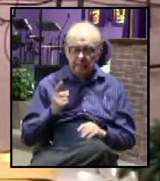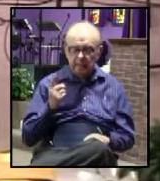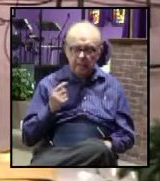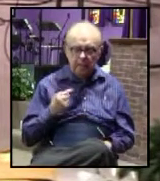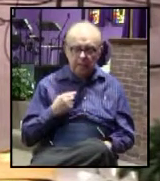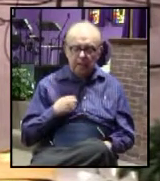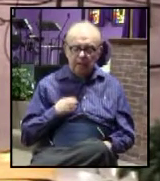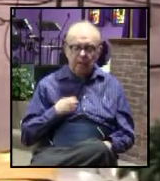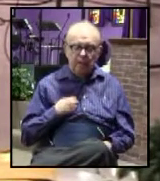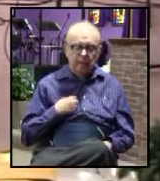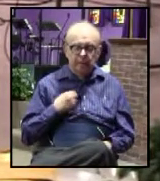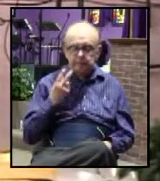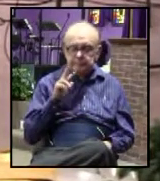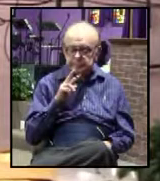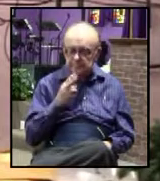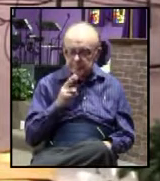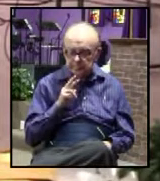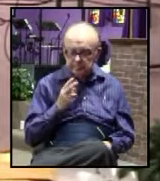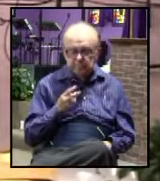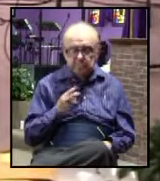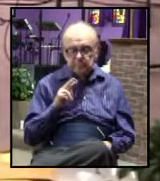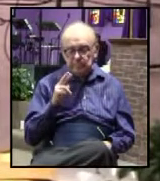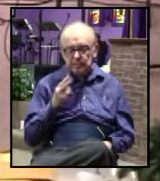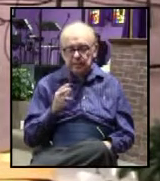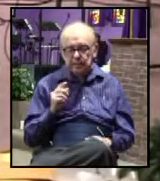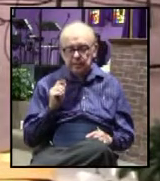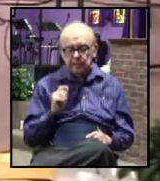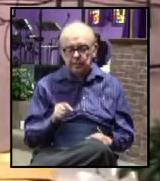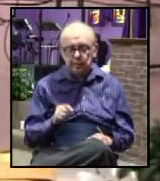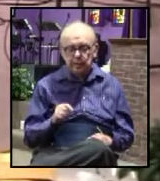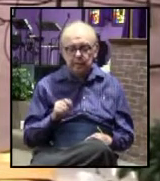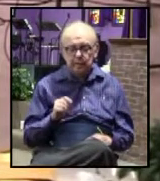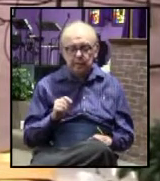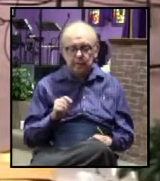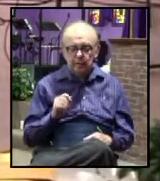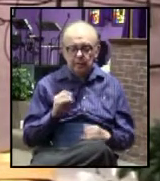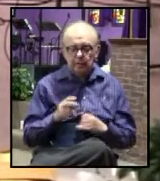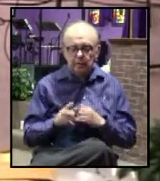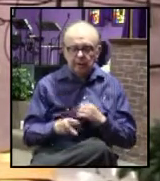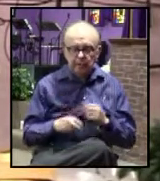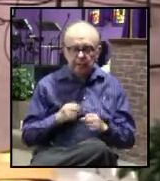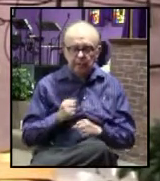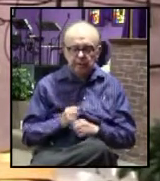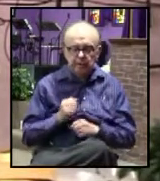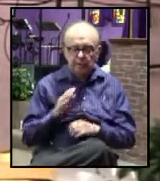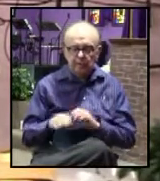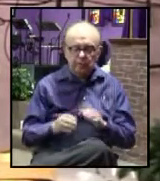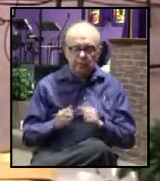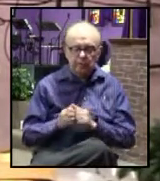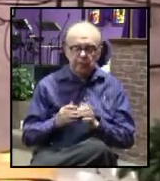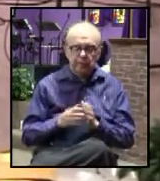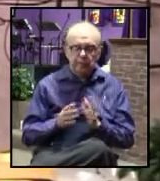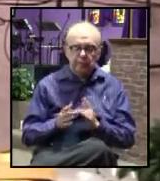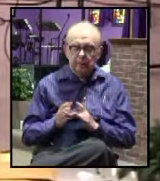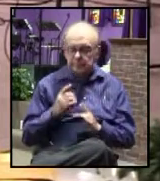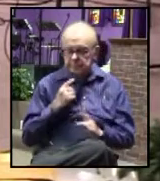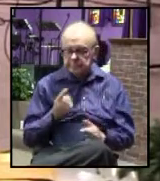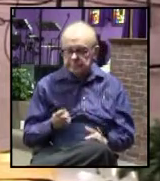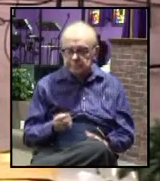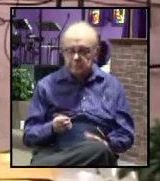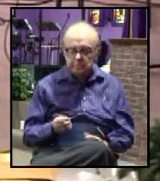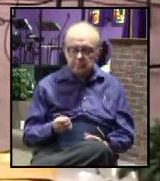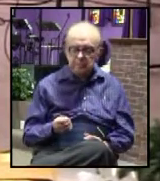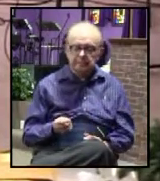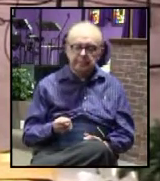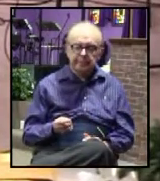realized I've missed the point of the last 3.5 years that I've walked with him. You see, when we're talking about